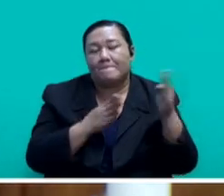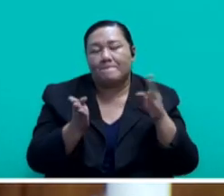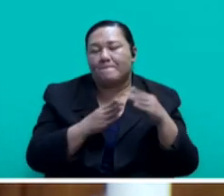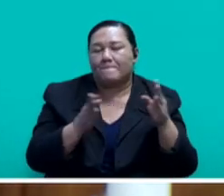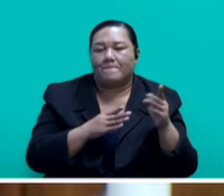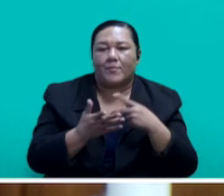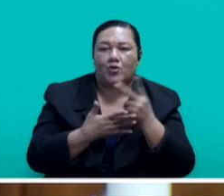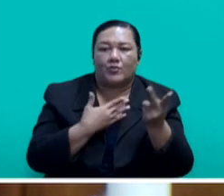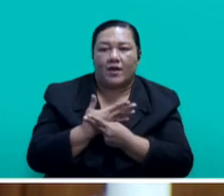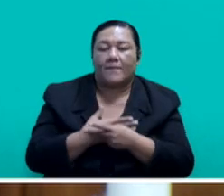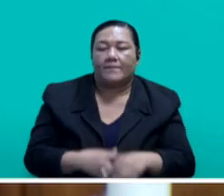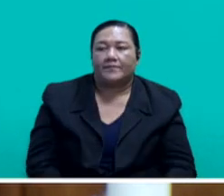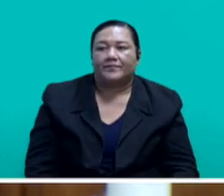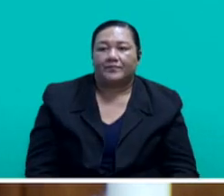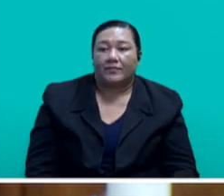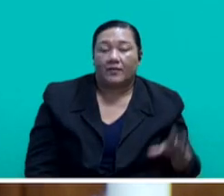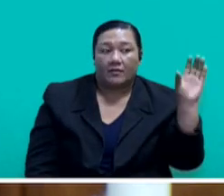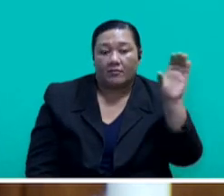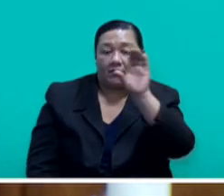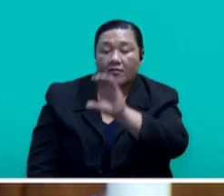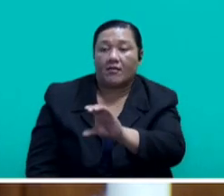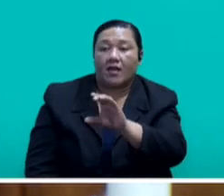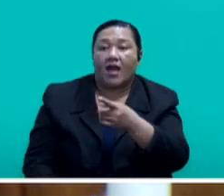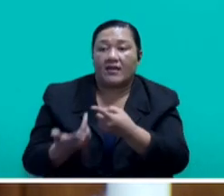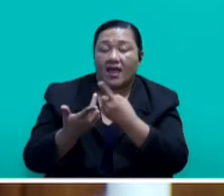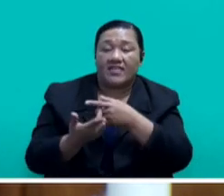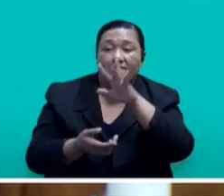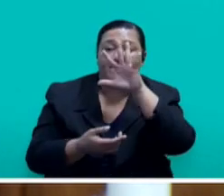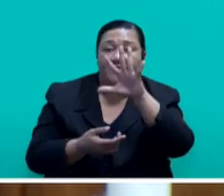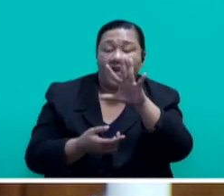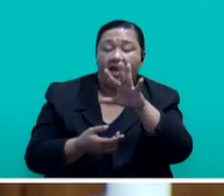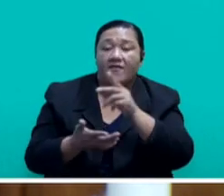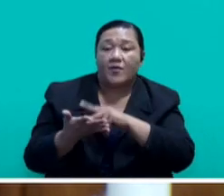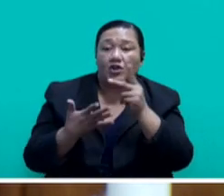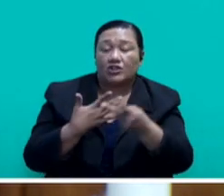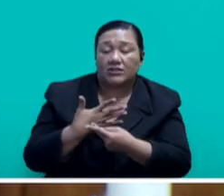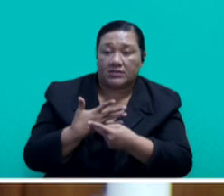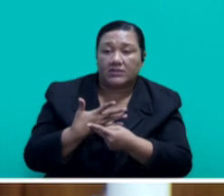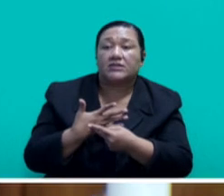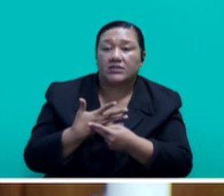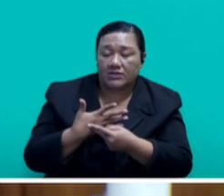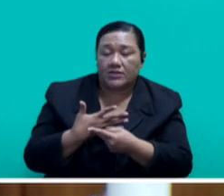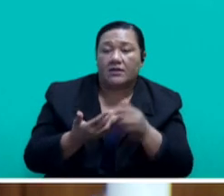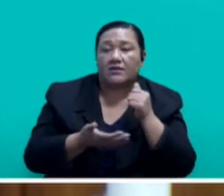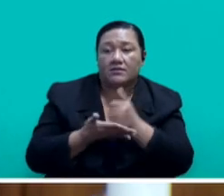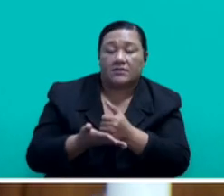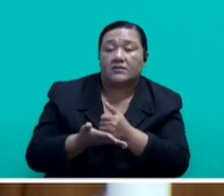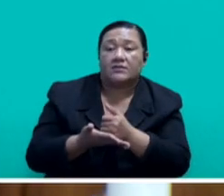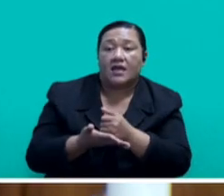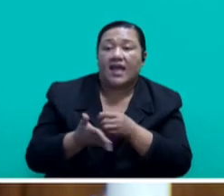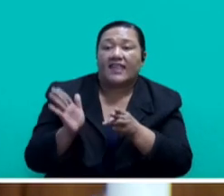The allocation for funding for another 5 project officers to assist our foreign employment service under